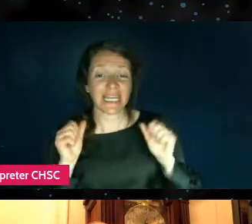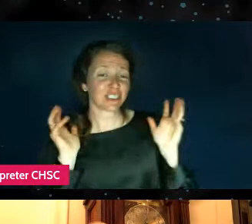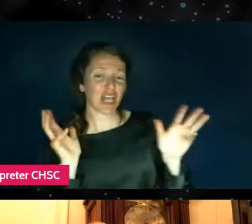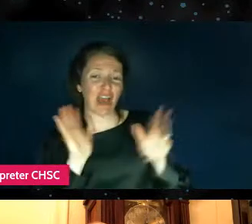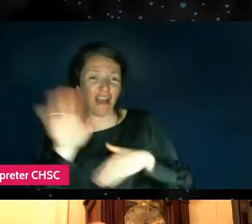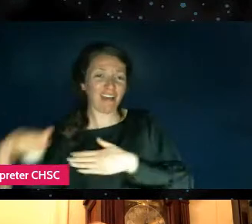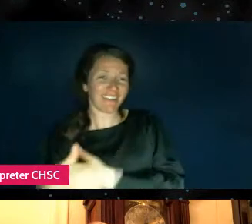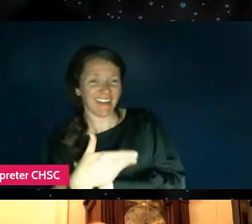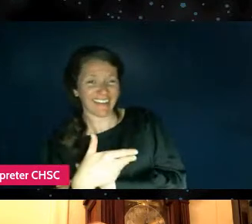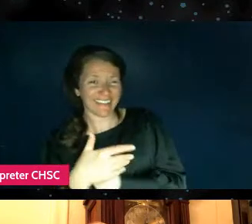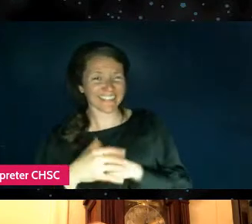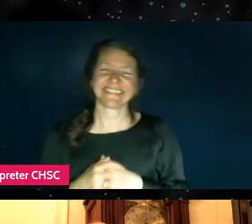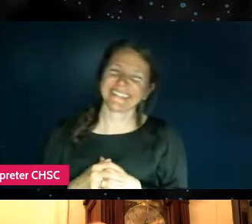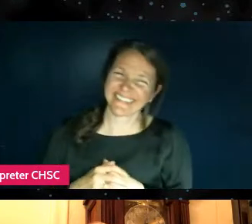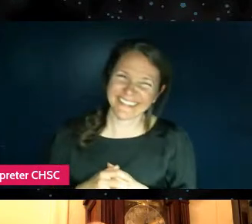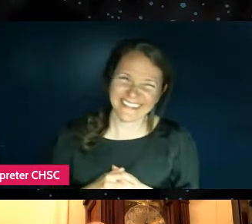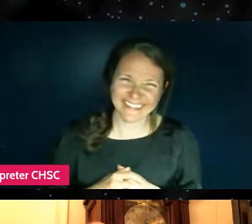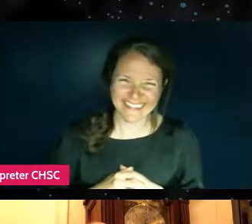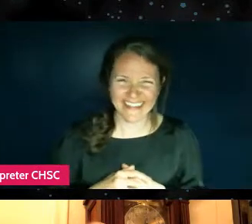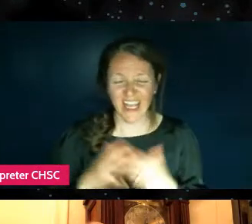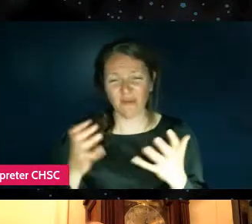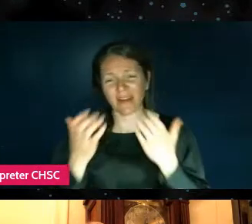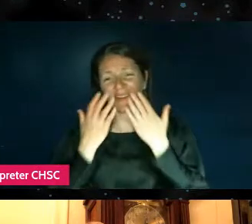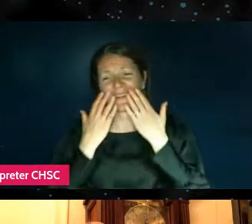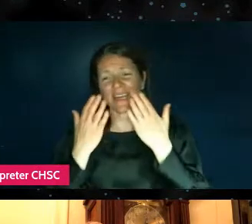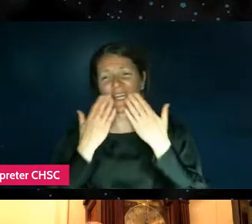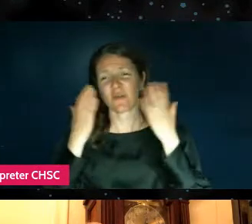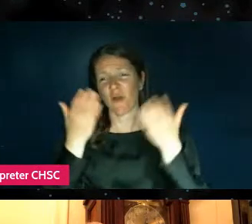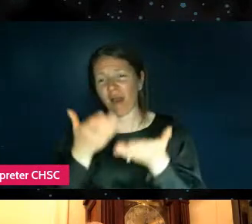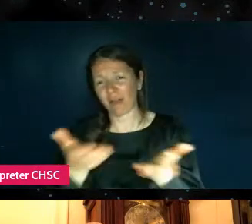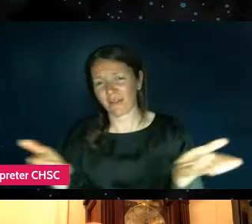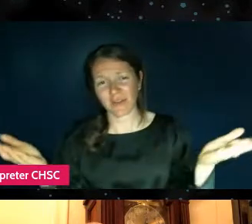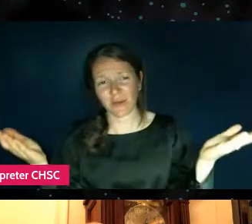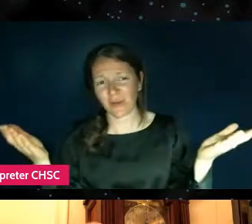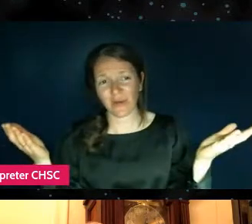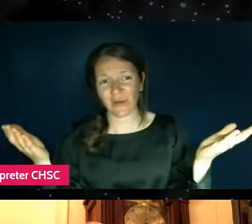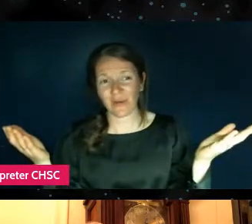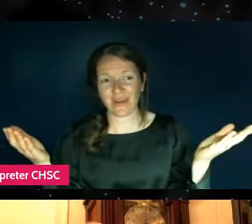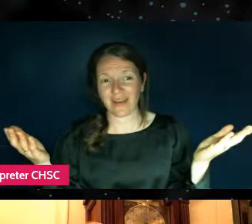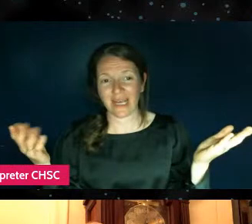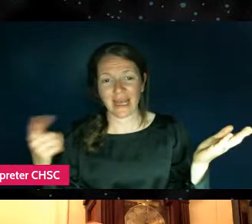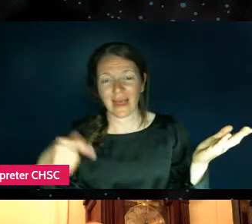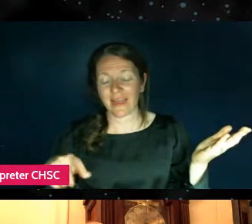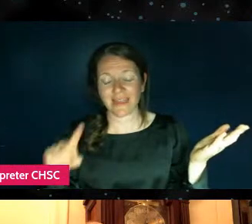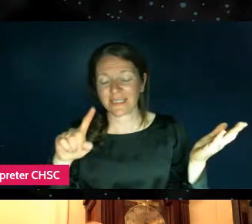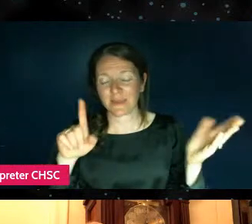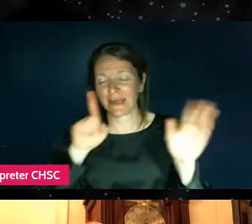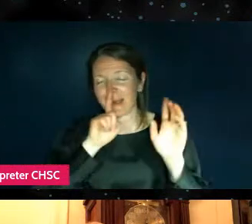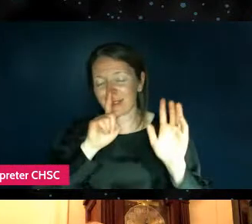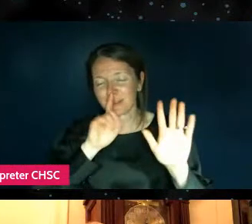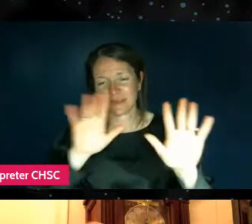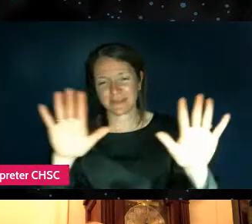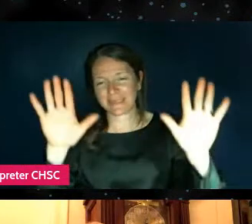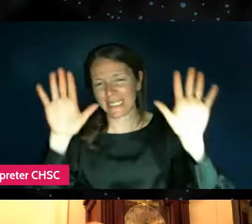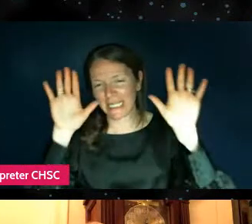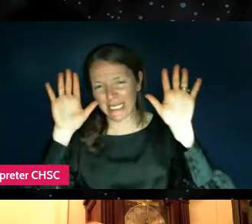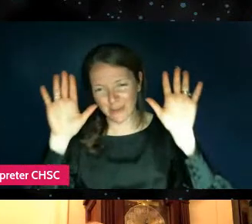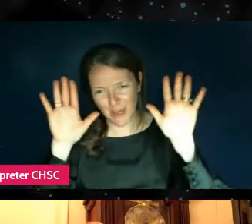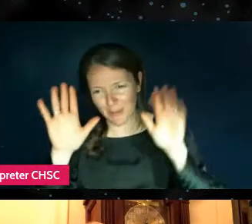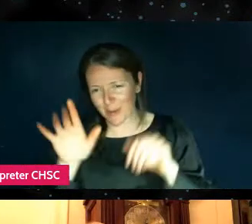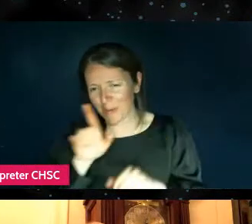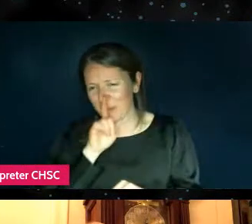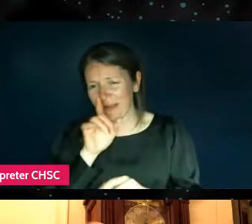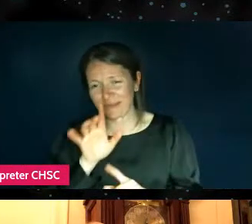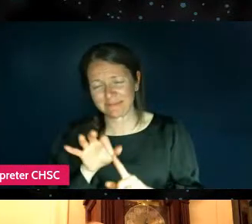I can talk all night. Thank you to all of you. Like, this has been absolutely incredible and a real treat for